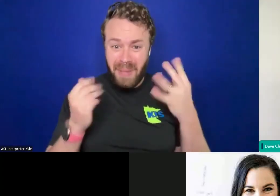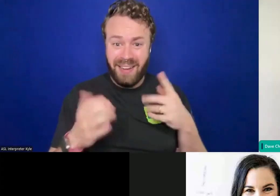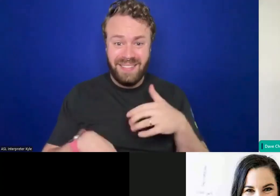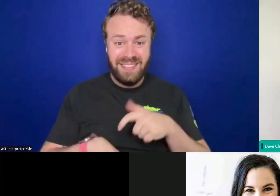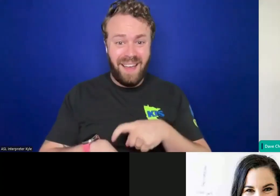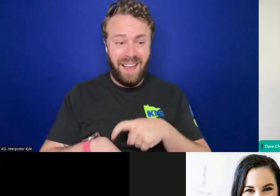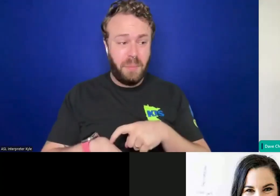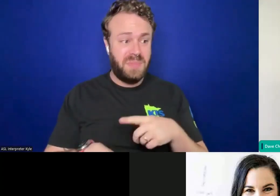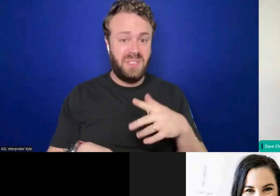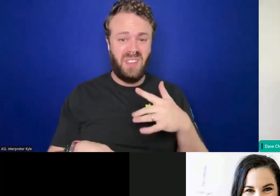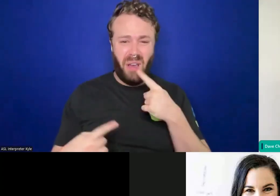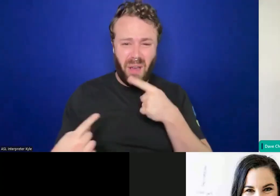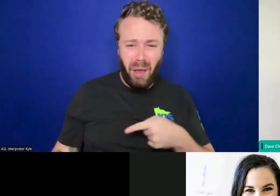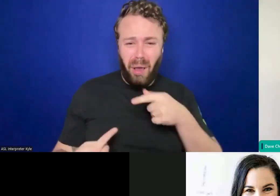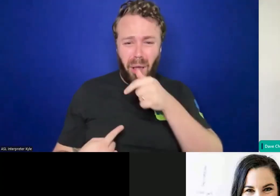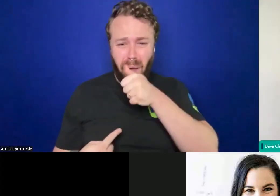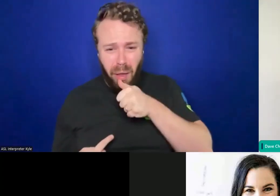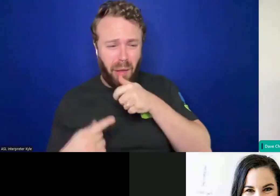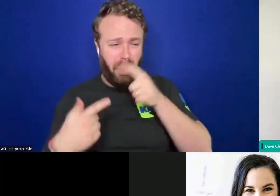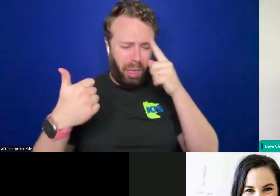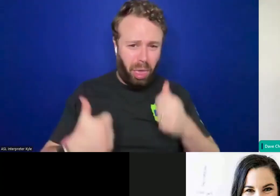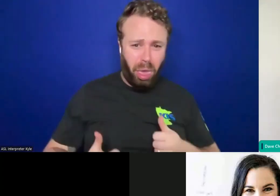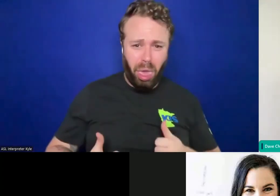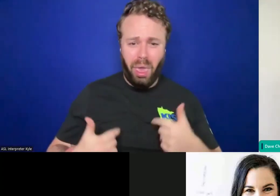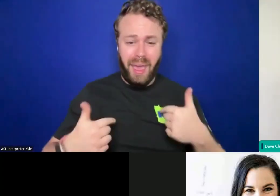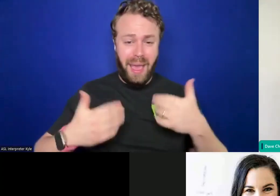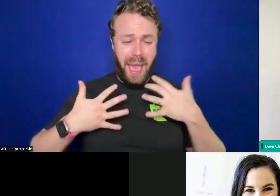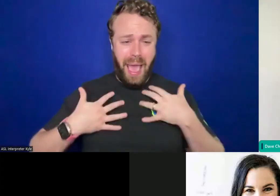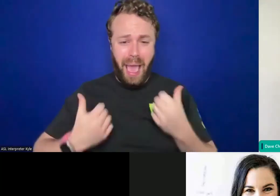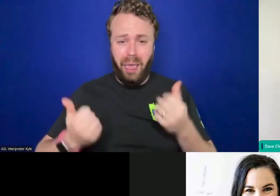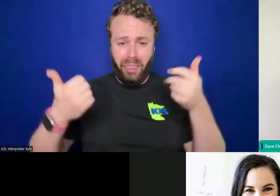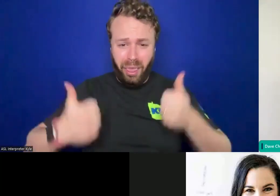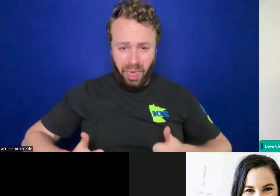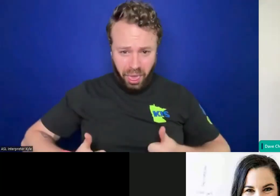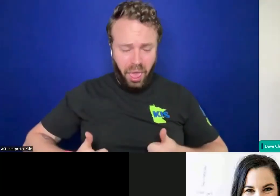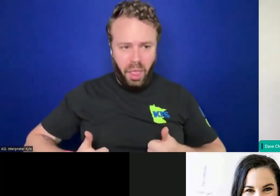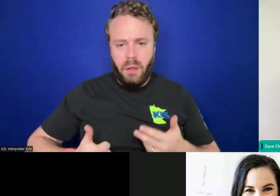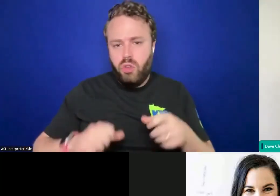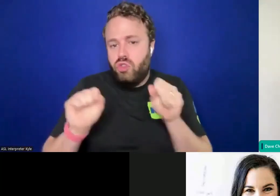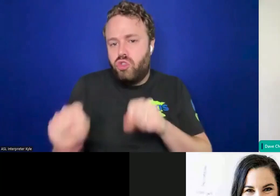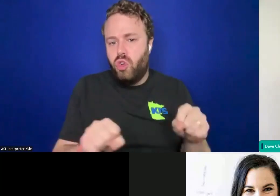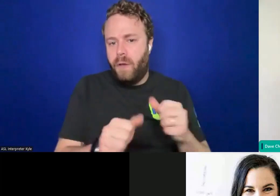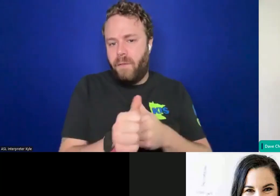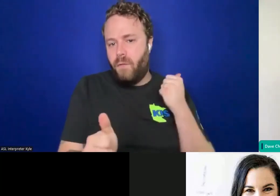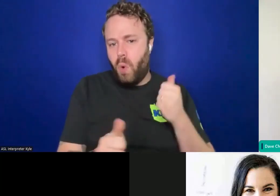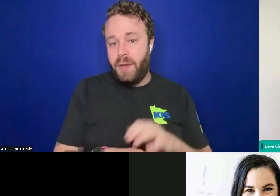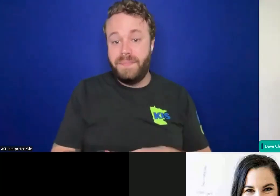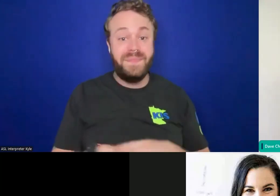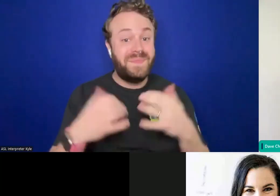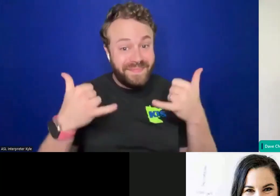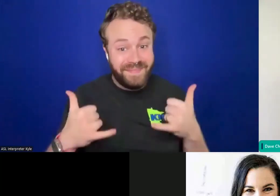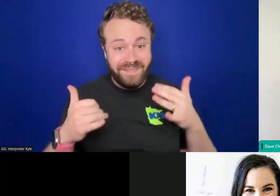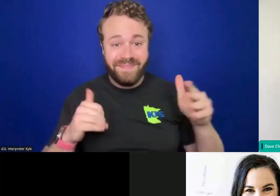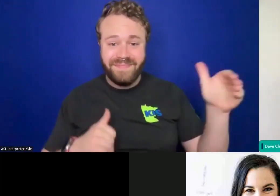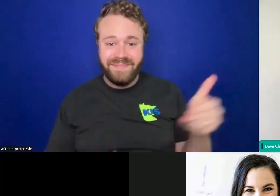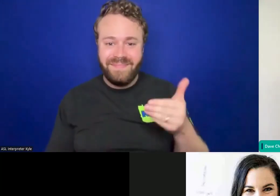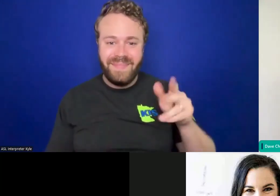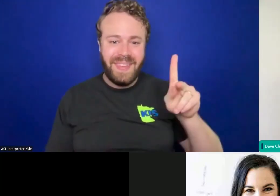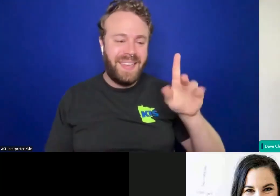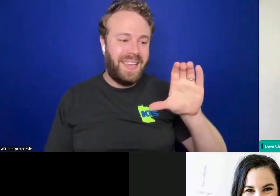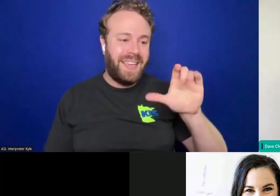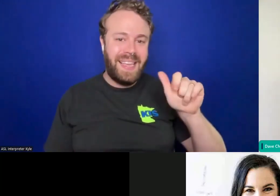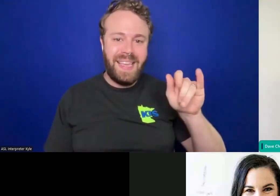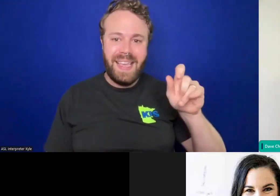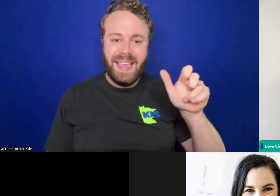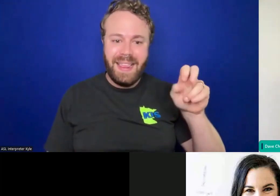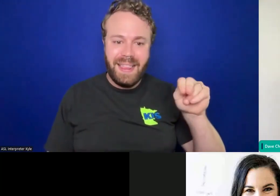avoidable. Okay, with that, I have the pleasure of introducing Caitlin Jetelina, your